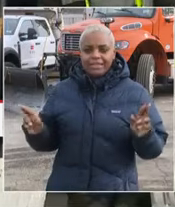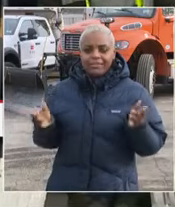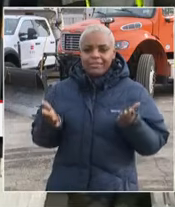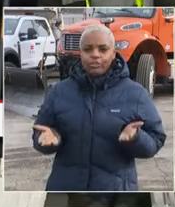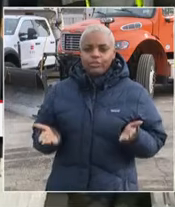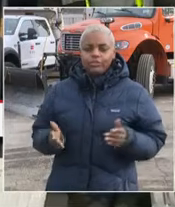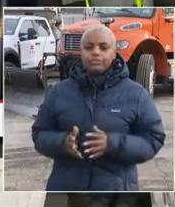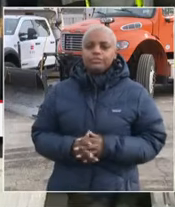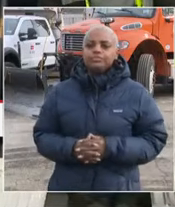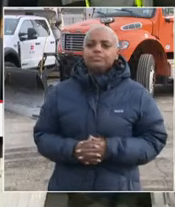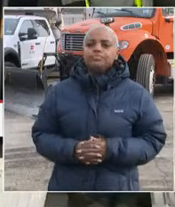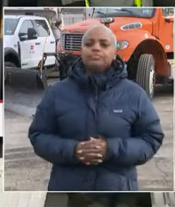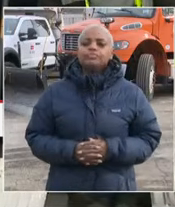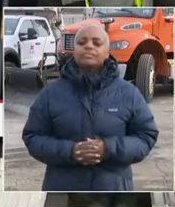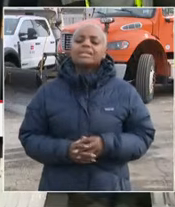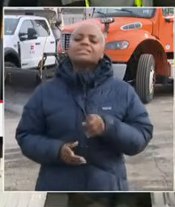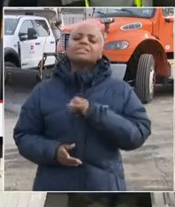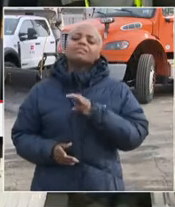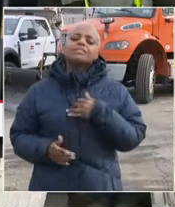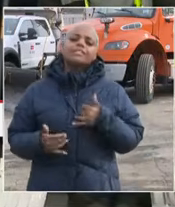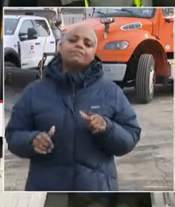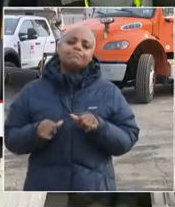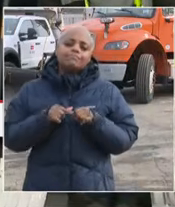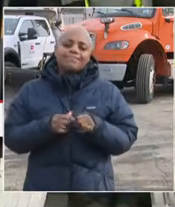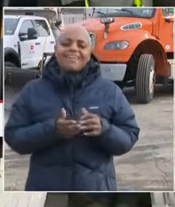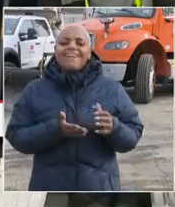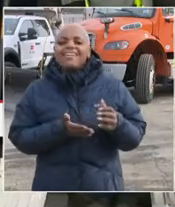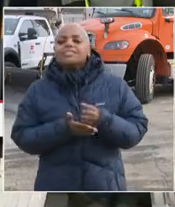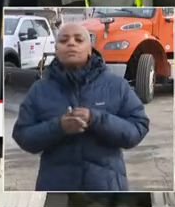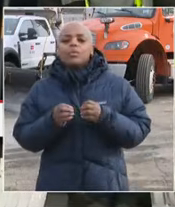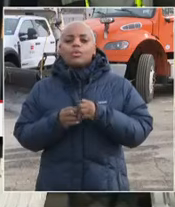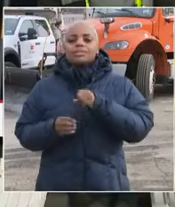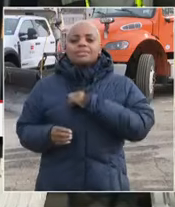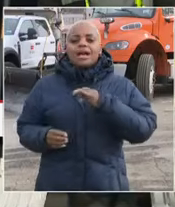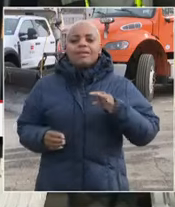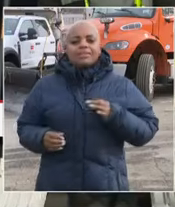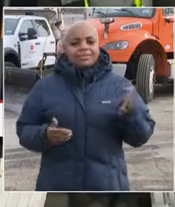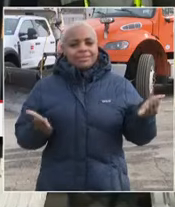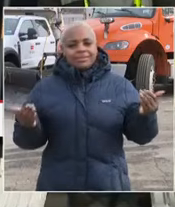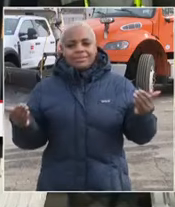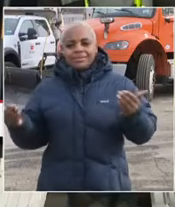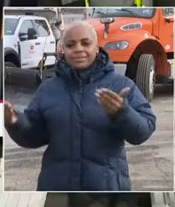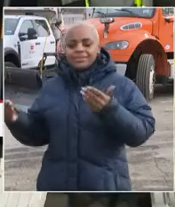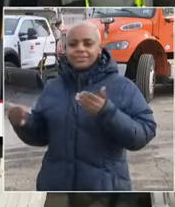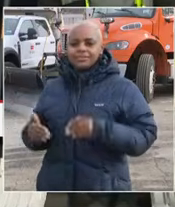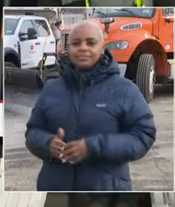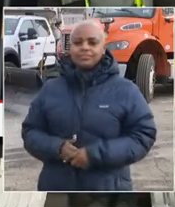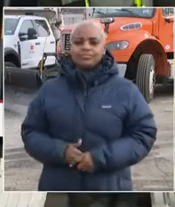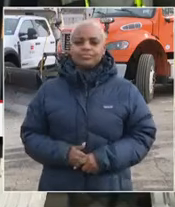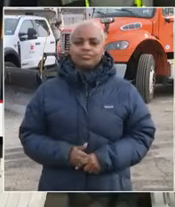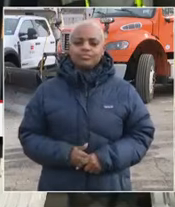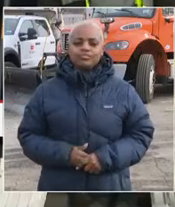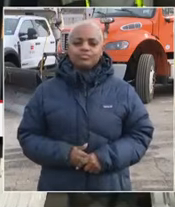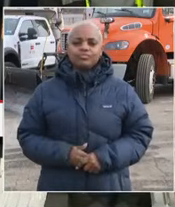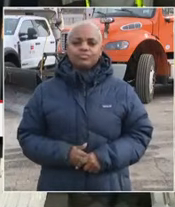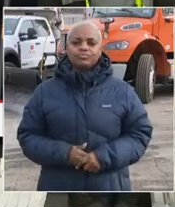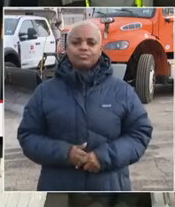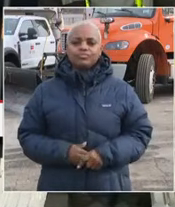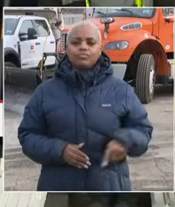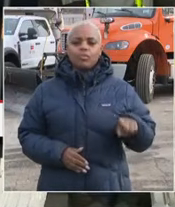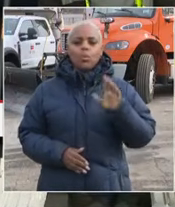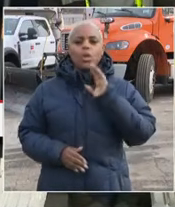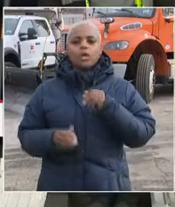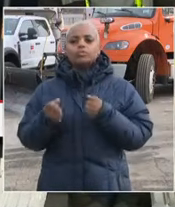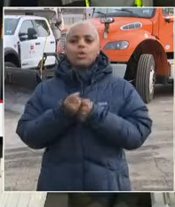more staff in from our neighboring utilities and from different contract groups to supplement all of our existing folks. And